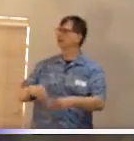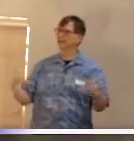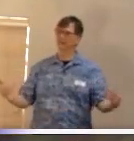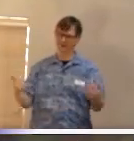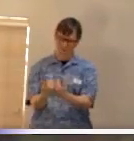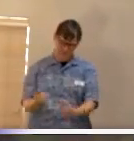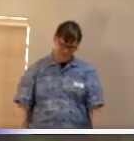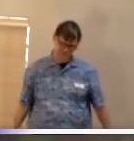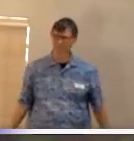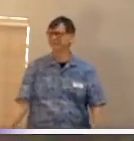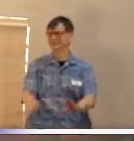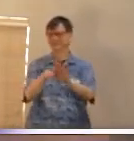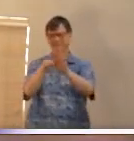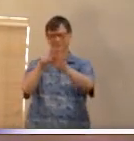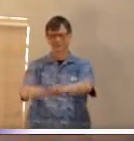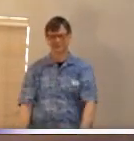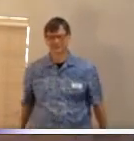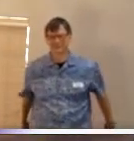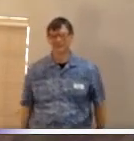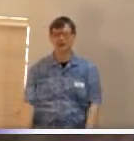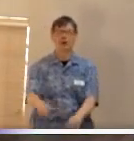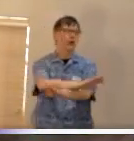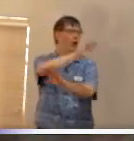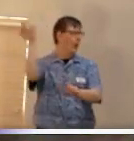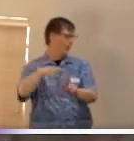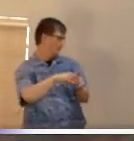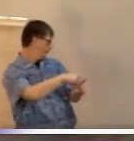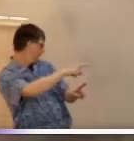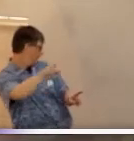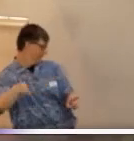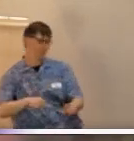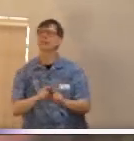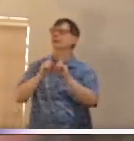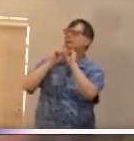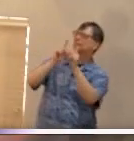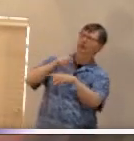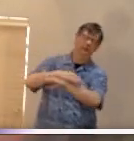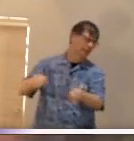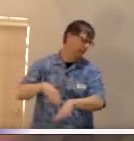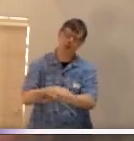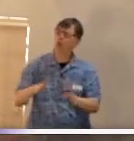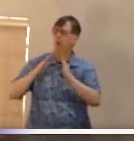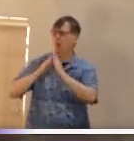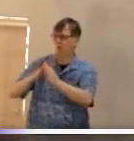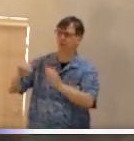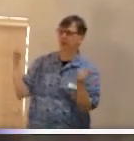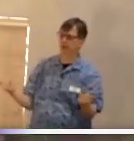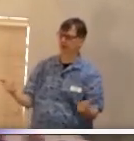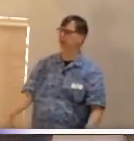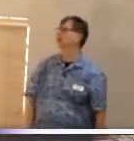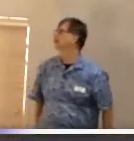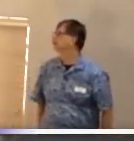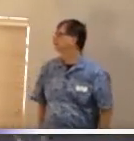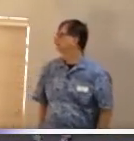done. Conversation's over. We've covered all the bases. But, you know, I like to talk, so you can't go home yet. All right,